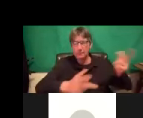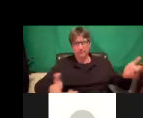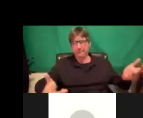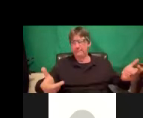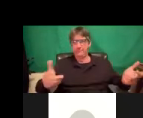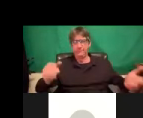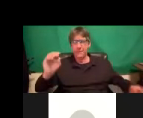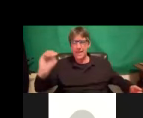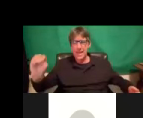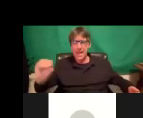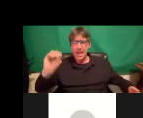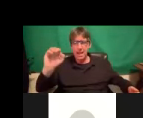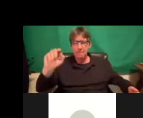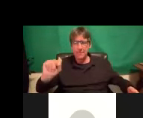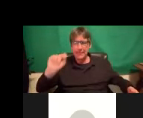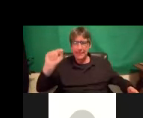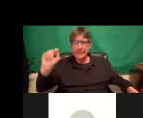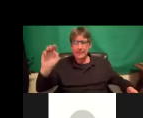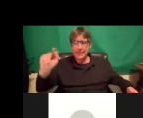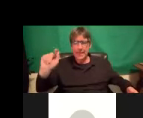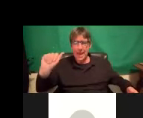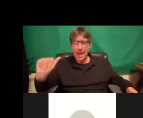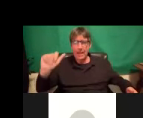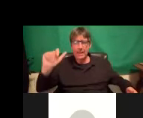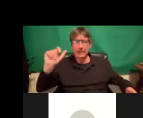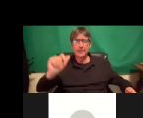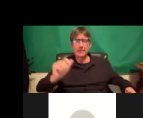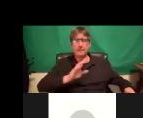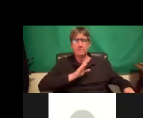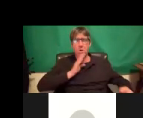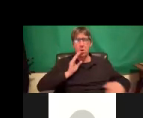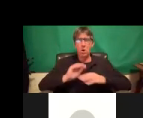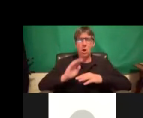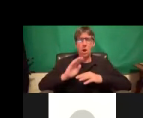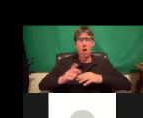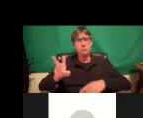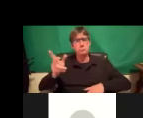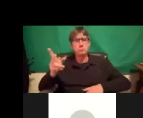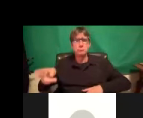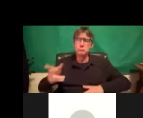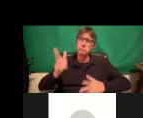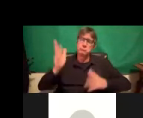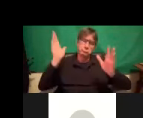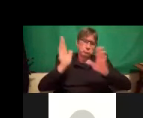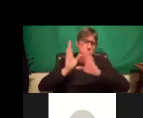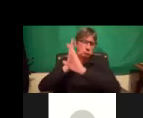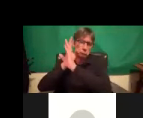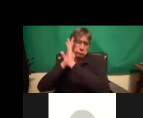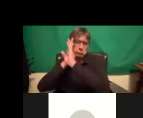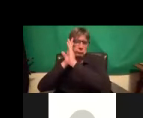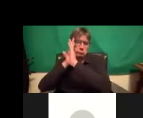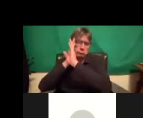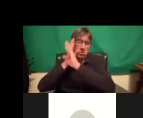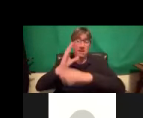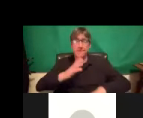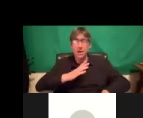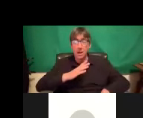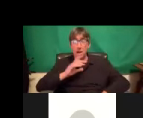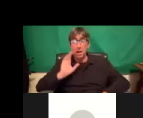no justification for the cuts and recommended that they not occur, it's just very disheartening for those of us who live in the